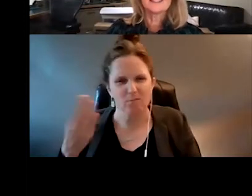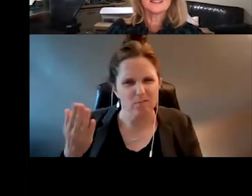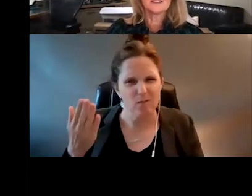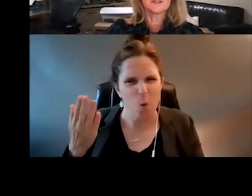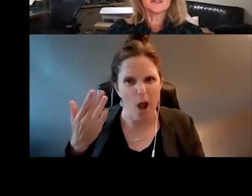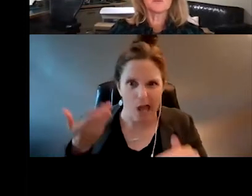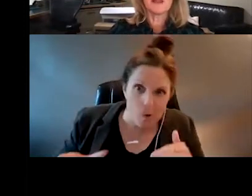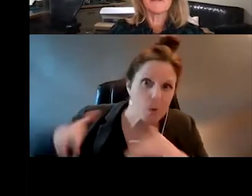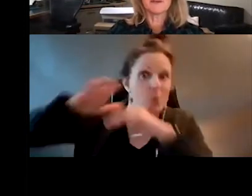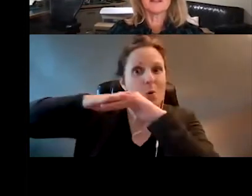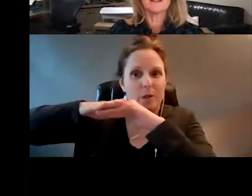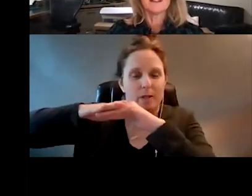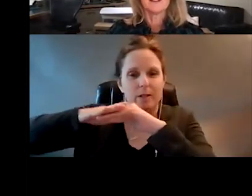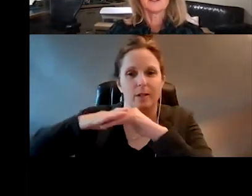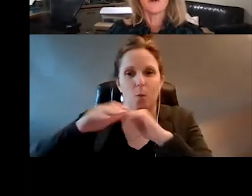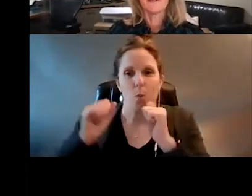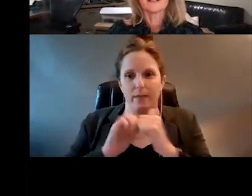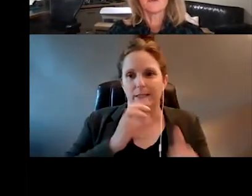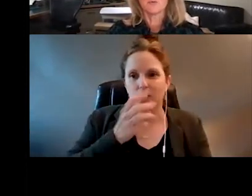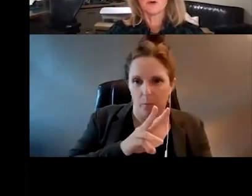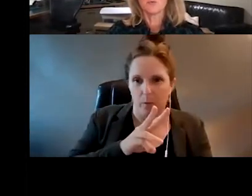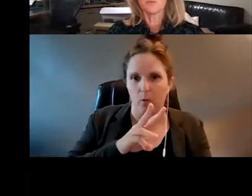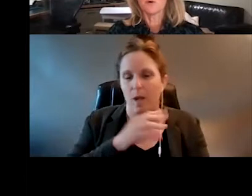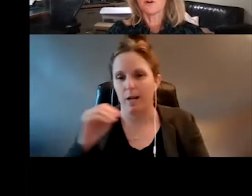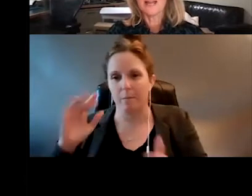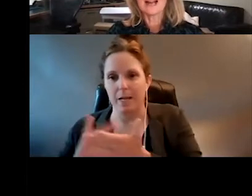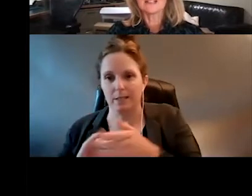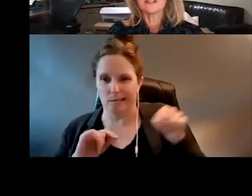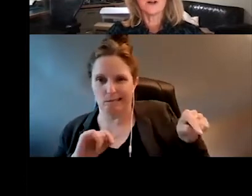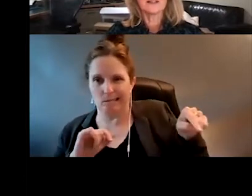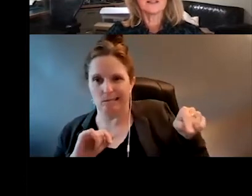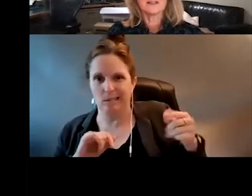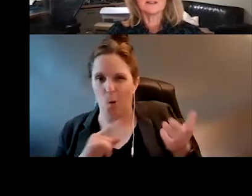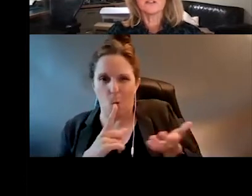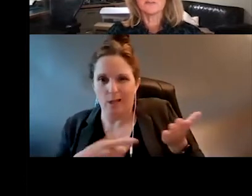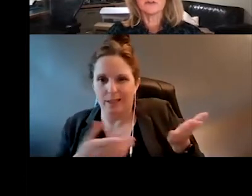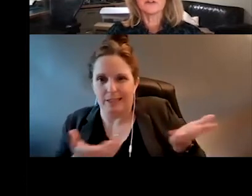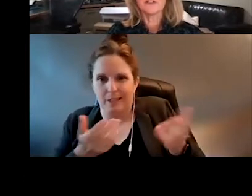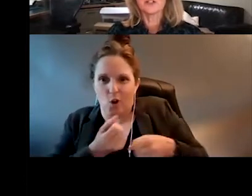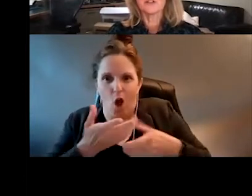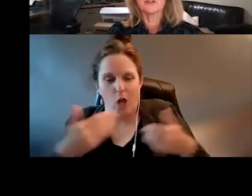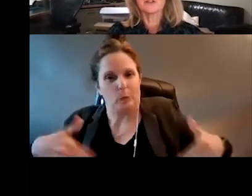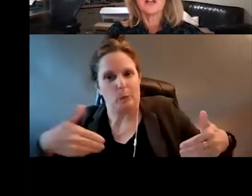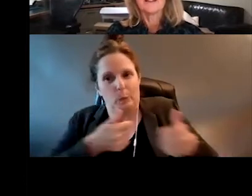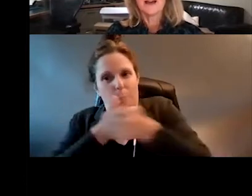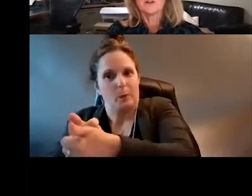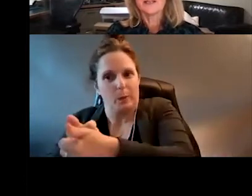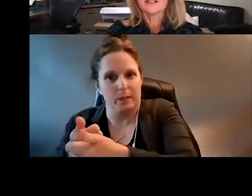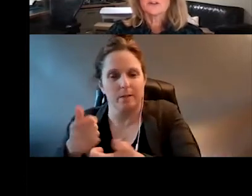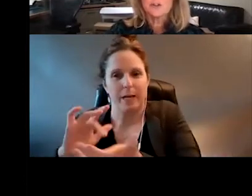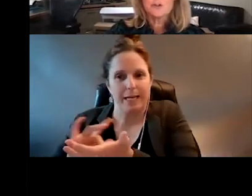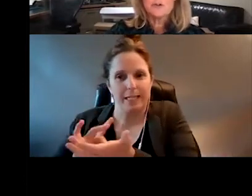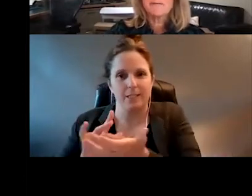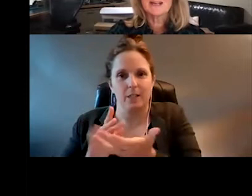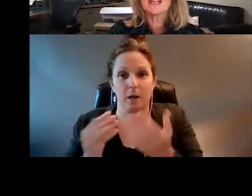We've been interviewing participants, the CHWs, doctors, and other stakeholders, family members, to